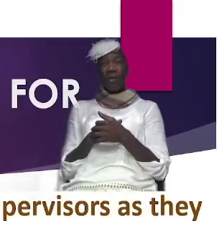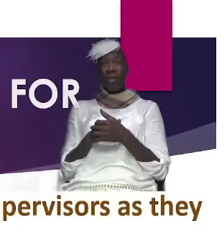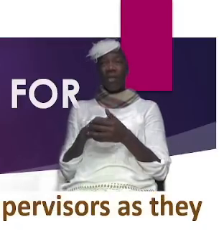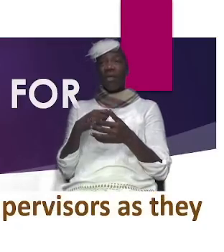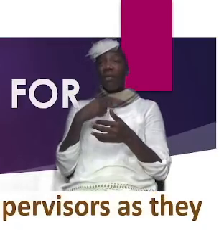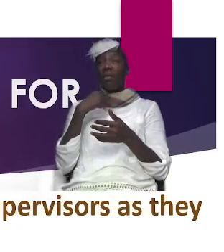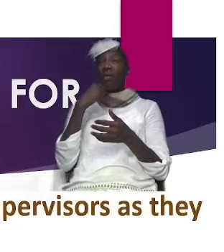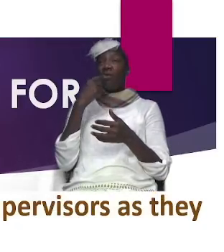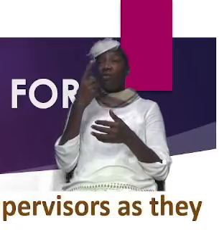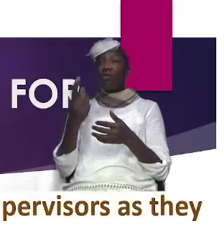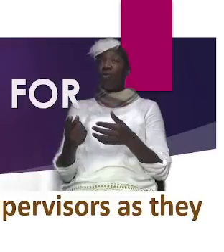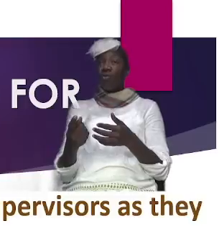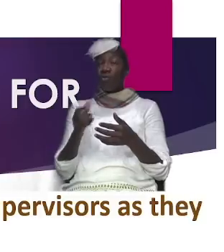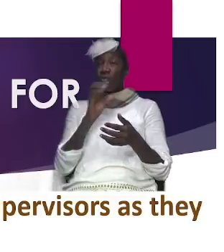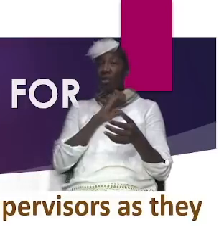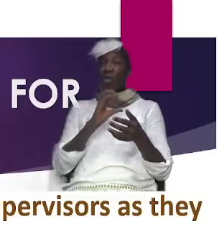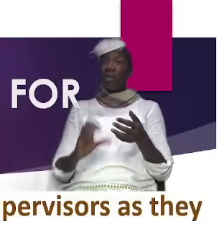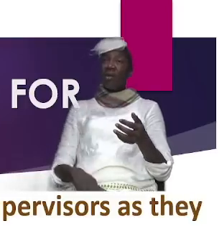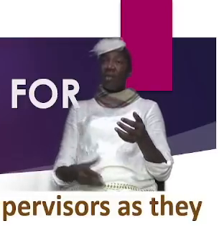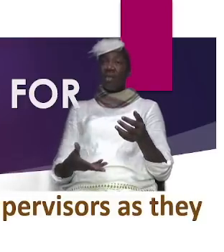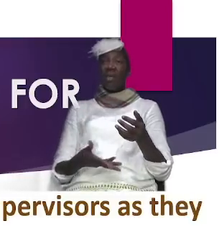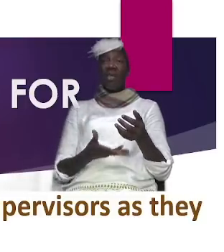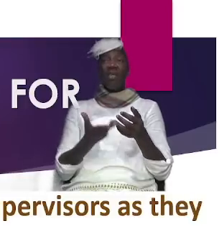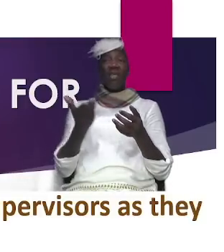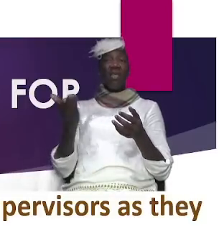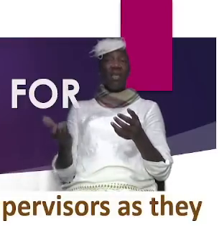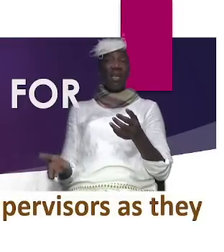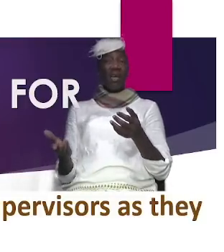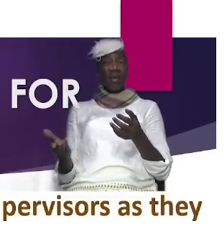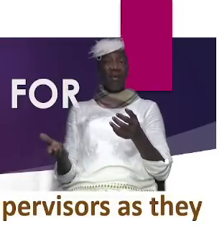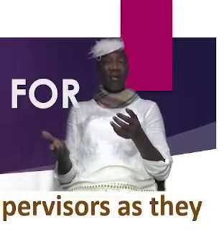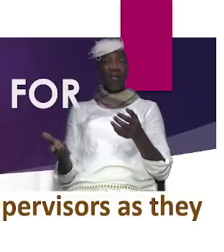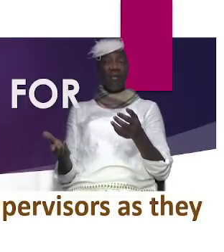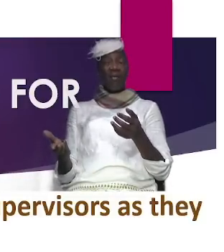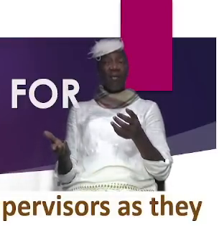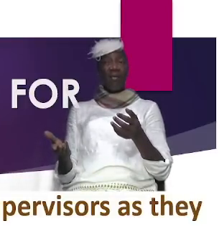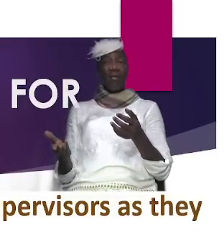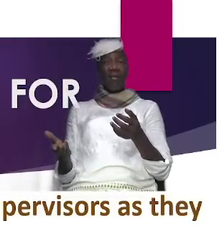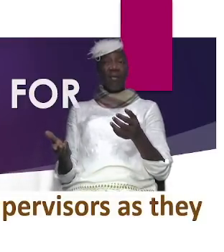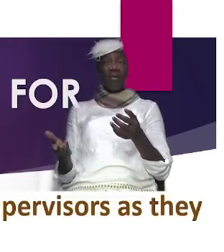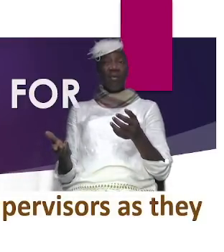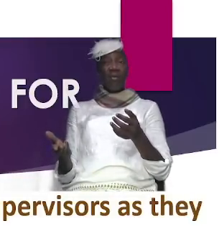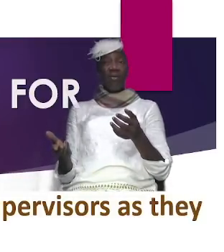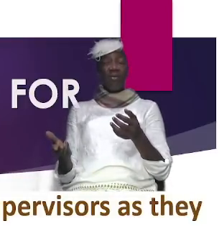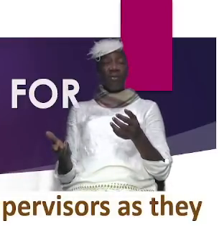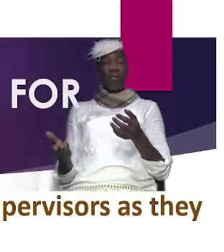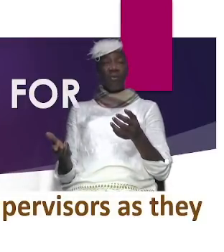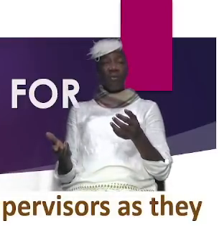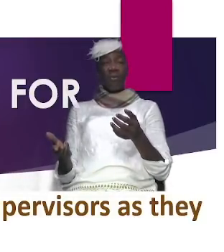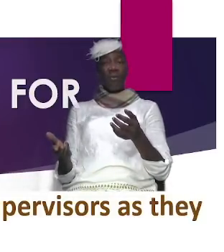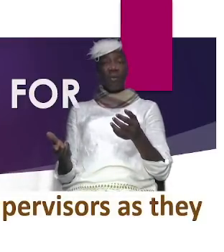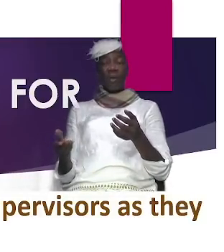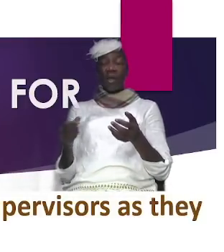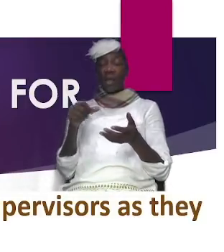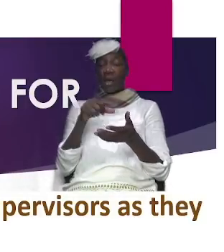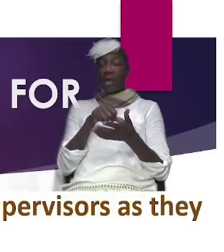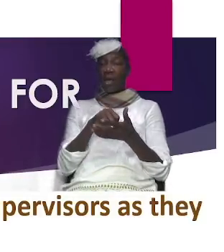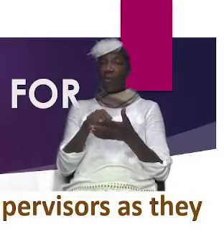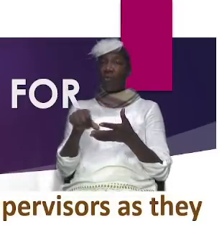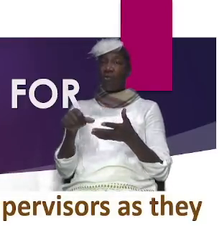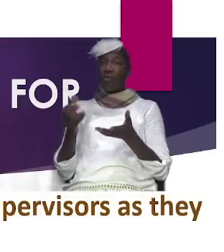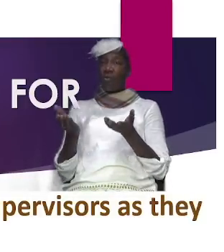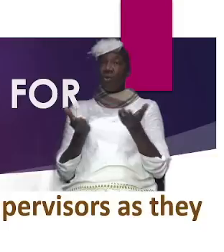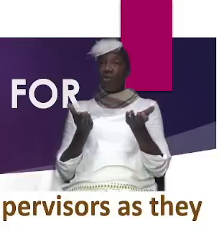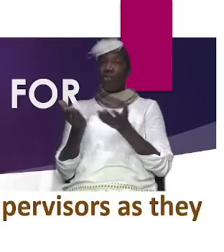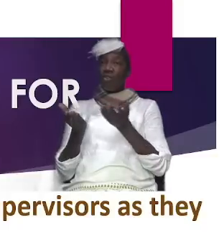that were there in that era, and he was talking to the church at Colossae now, and he wrote that they should serve